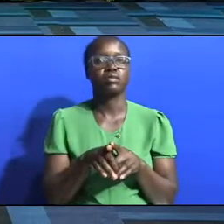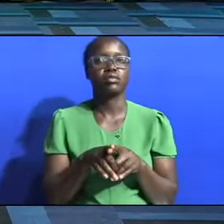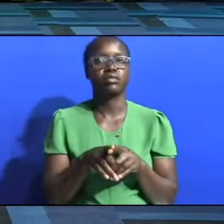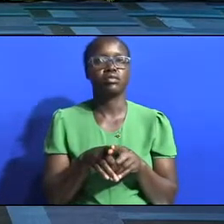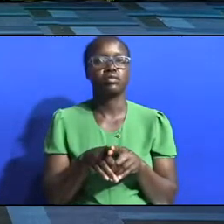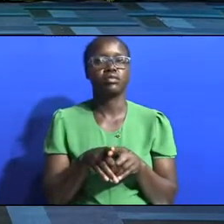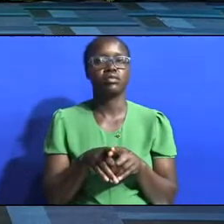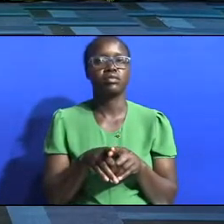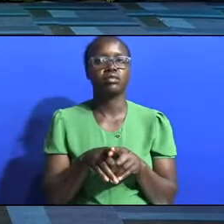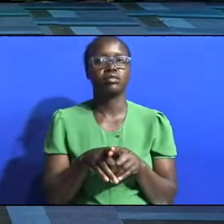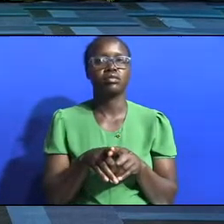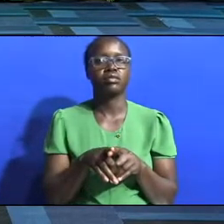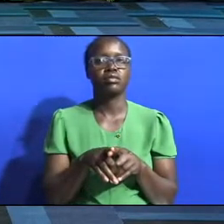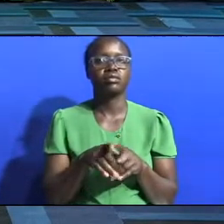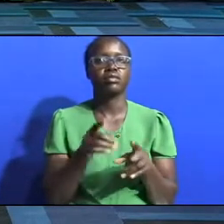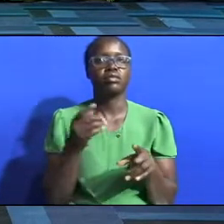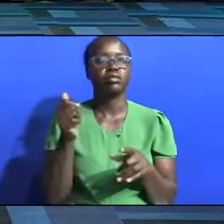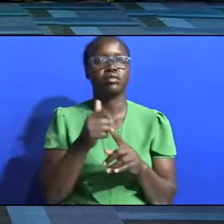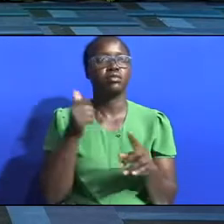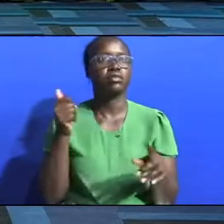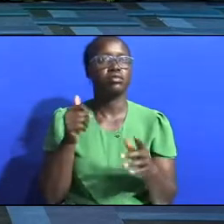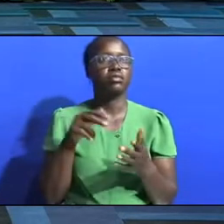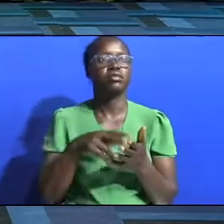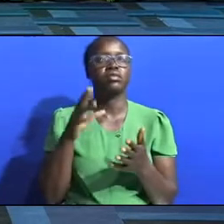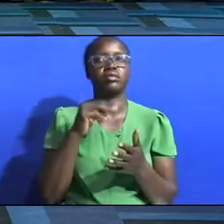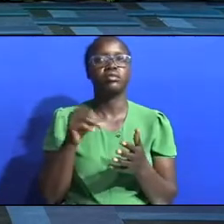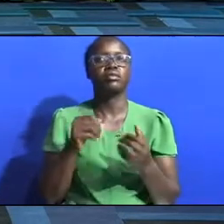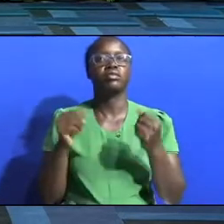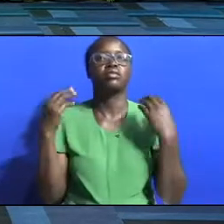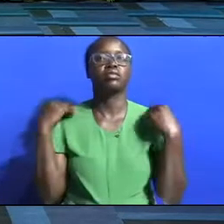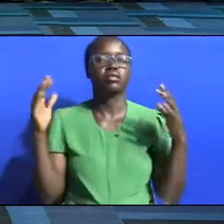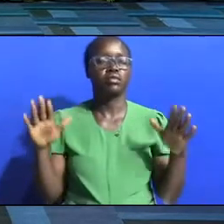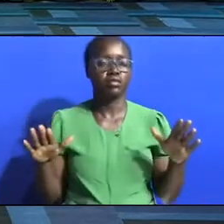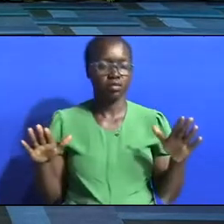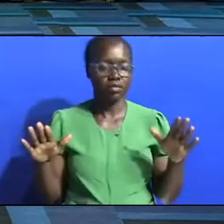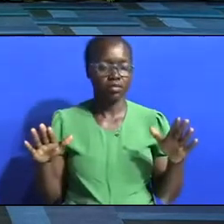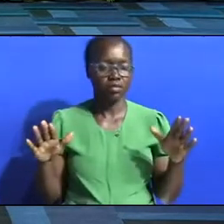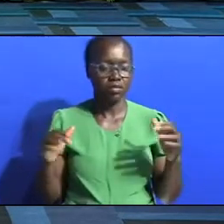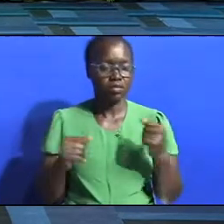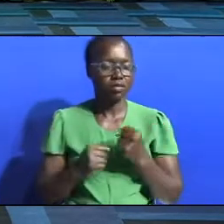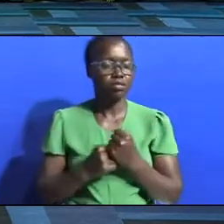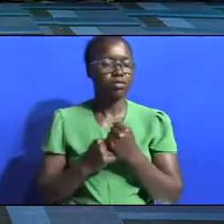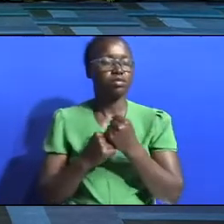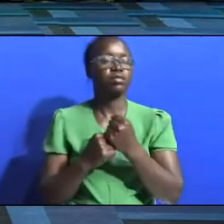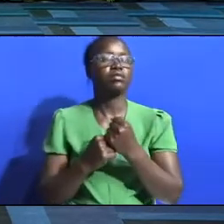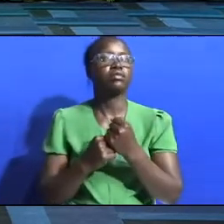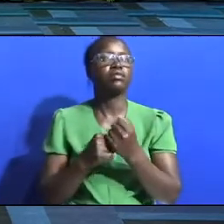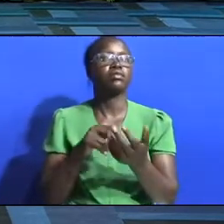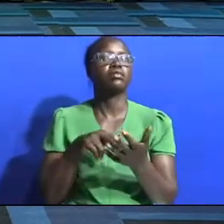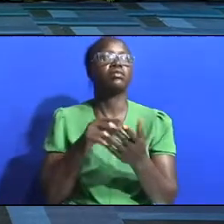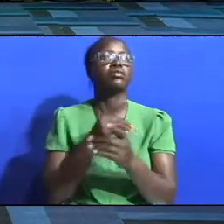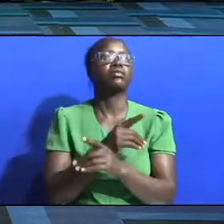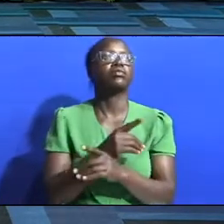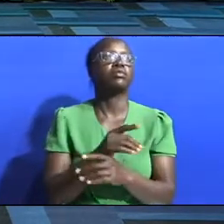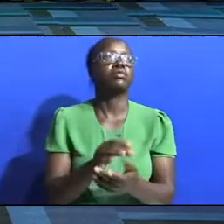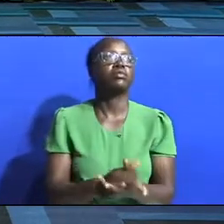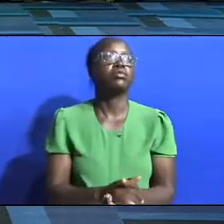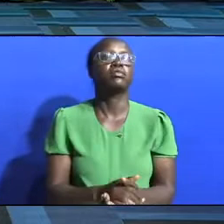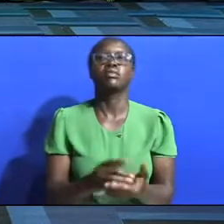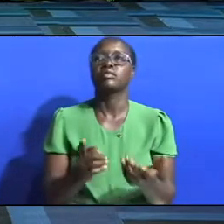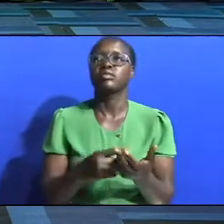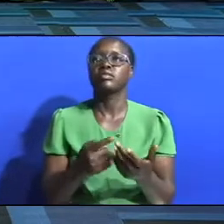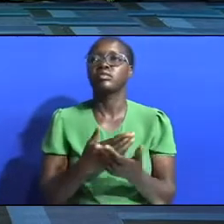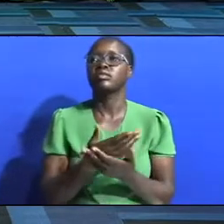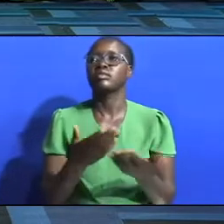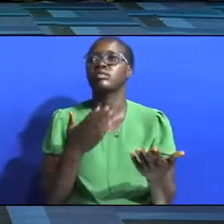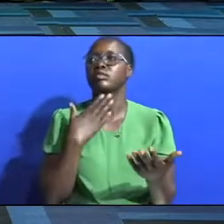time. But if you choose to stand for him, the angels will support you and you'll have courage to stand to the end. Let me see, how many of